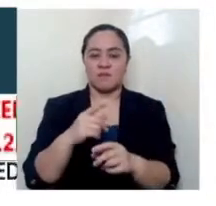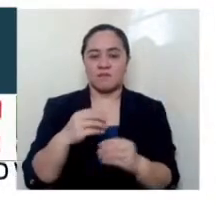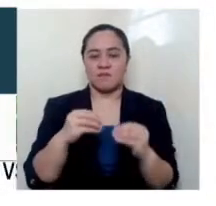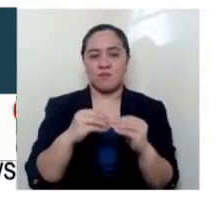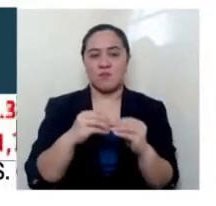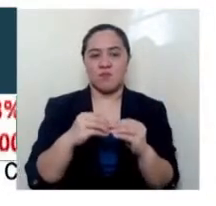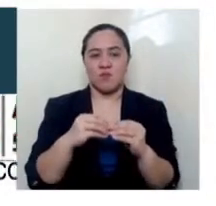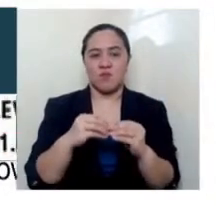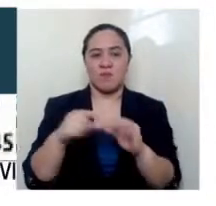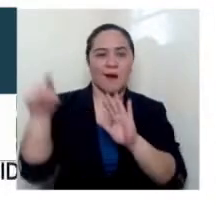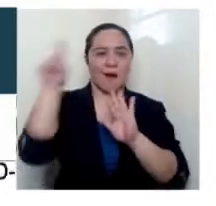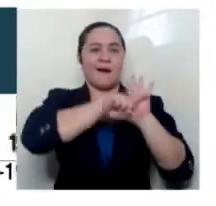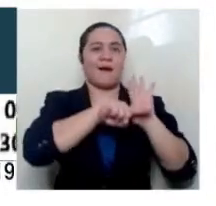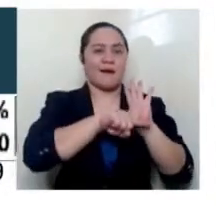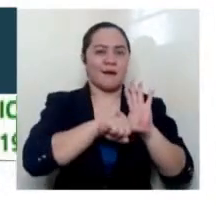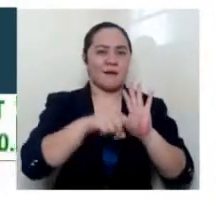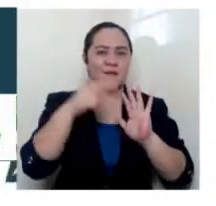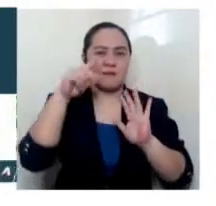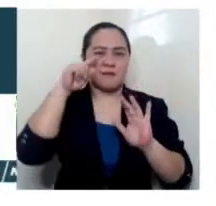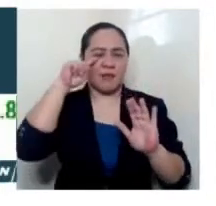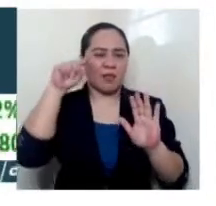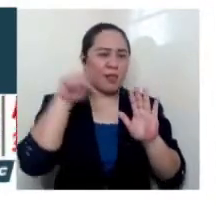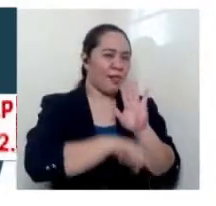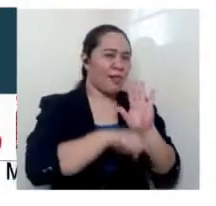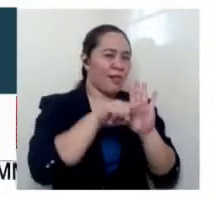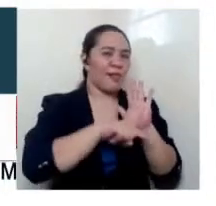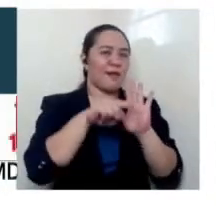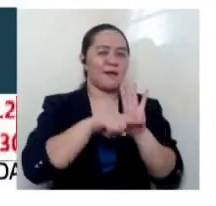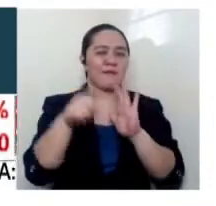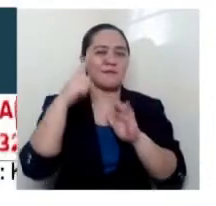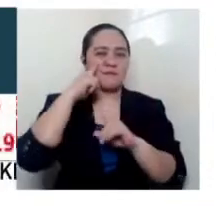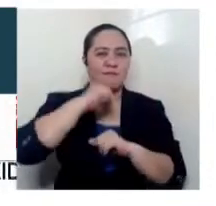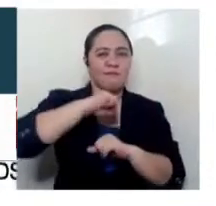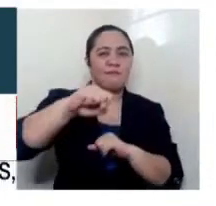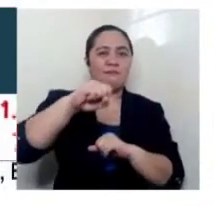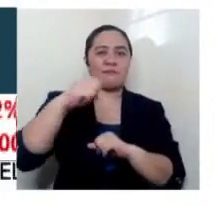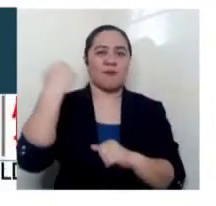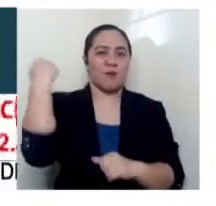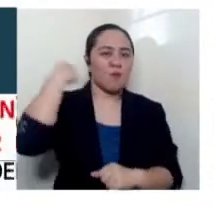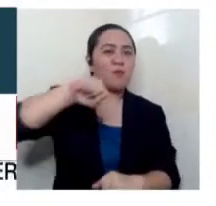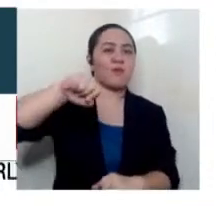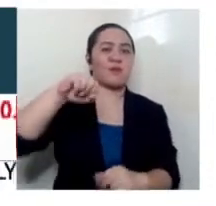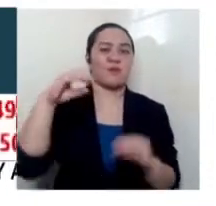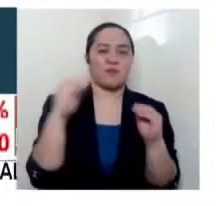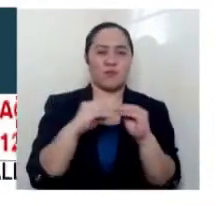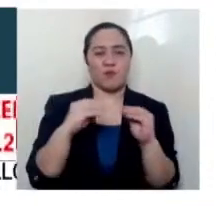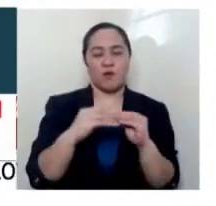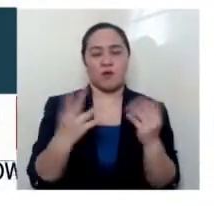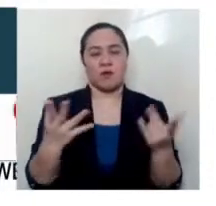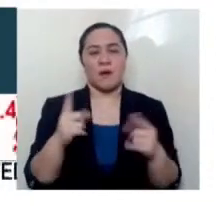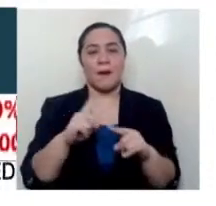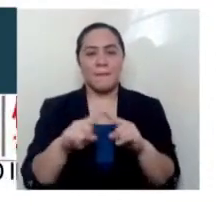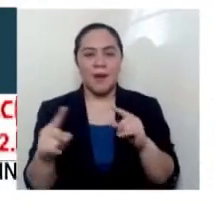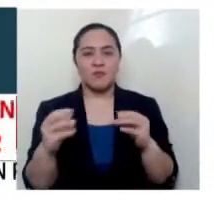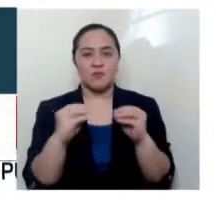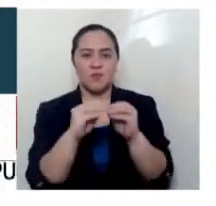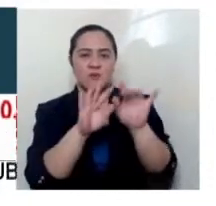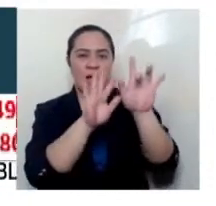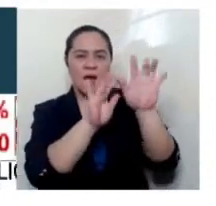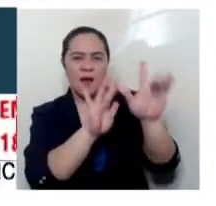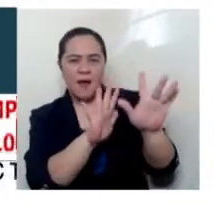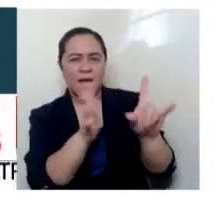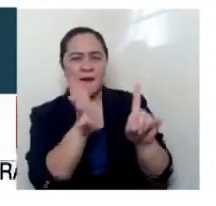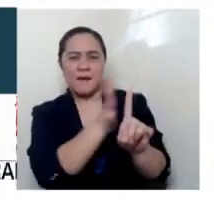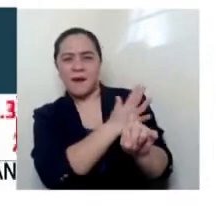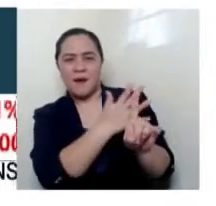nagiging negative ang tingin nila. So we might as well, you know, create a program that will really entice people and then